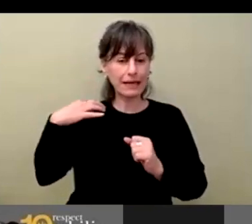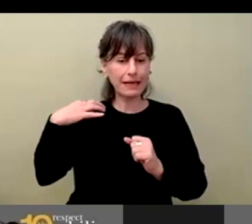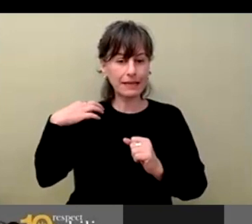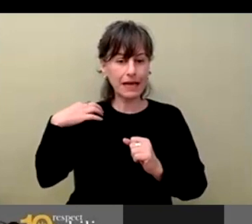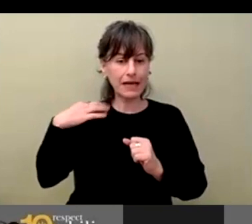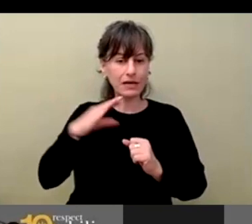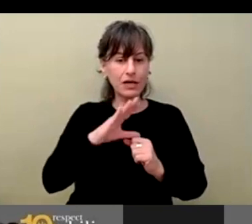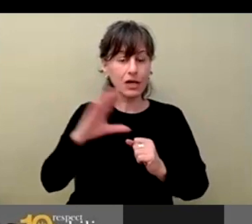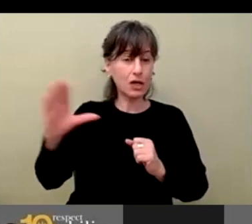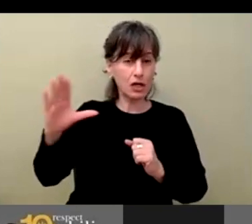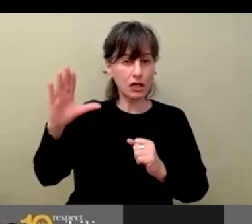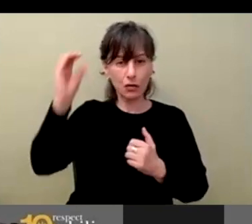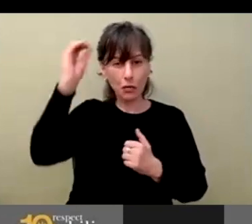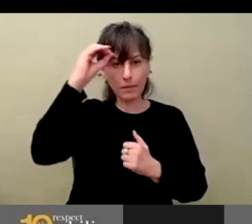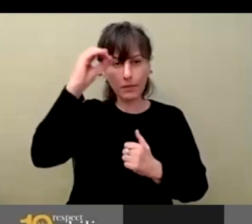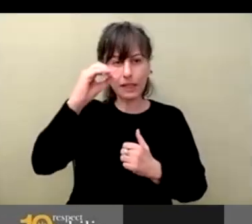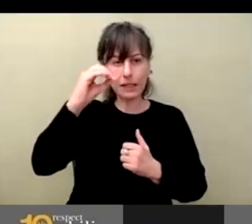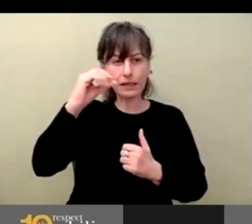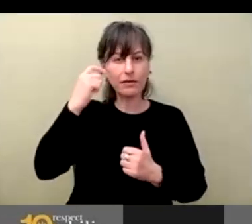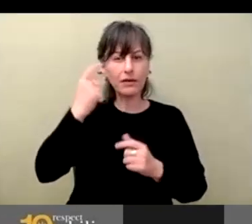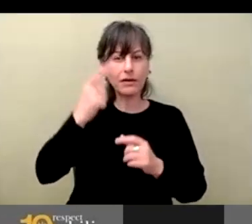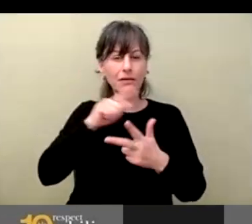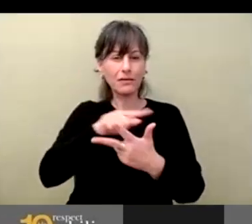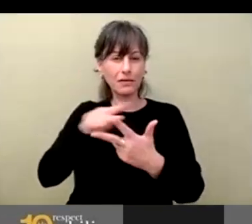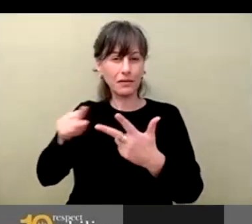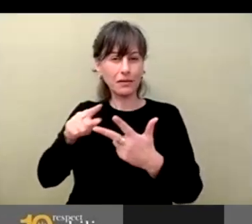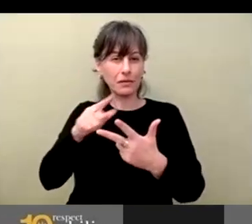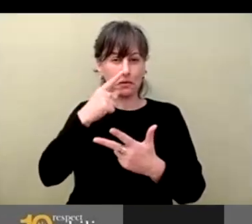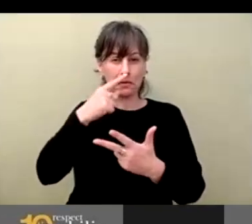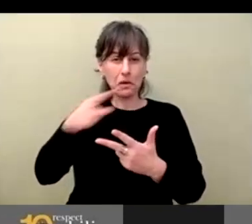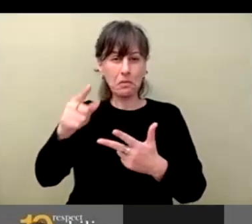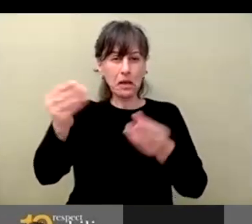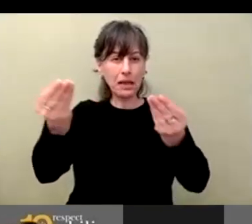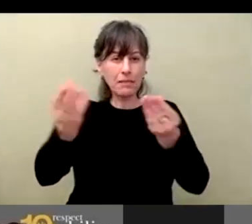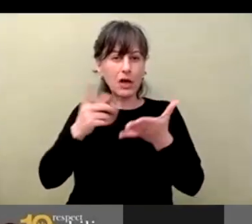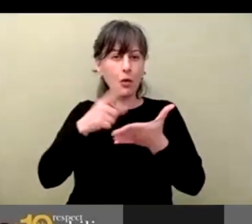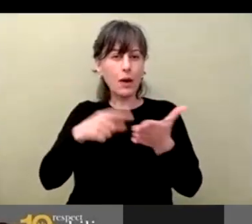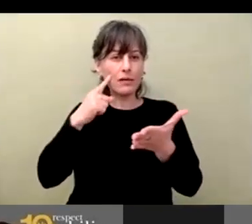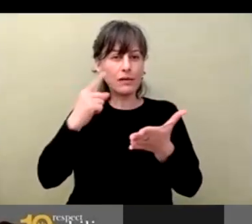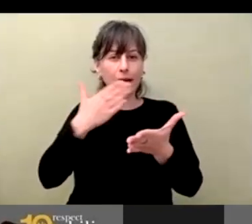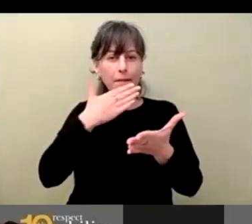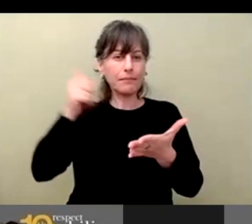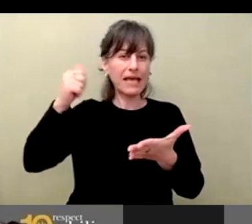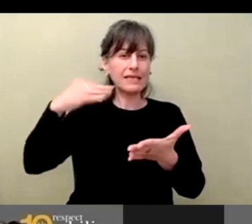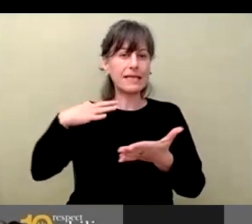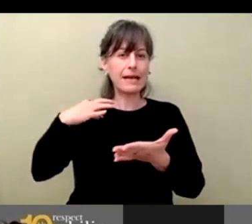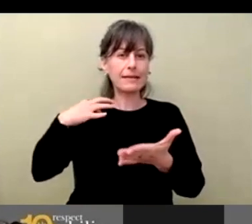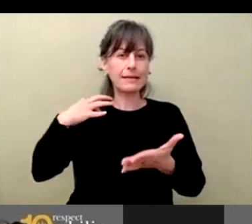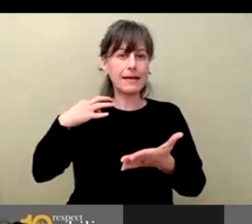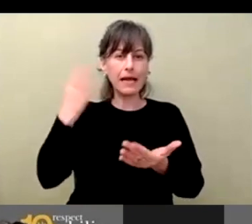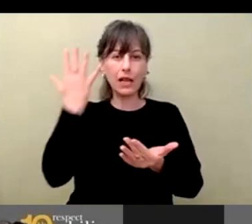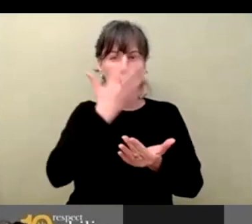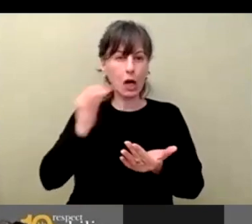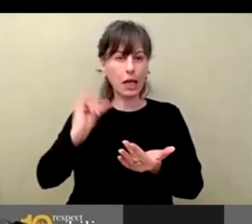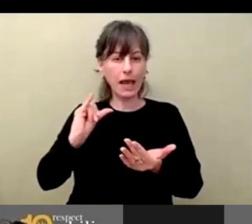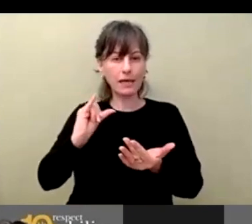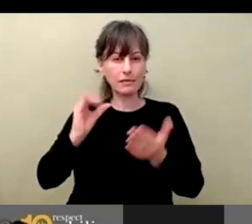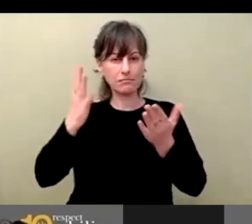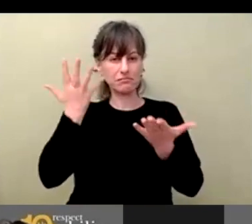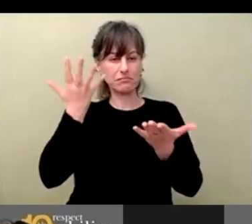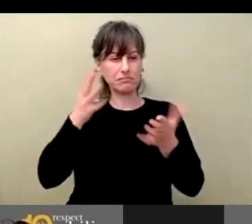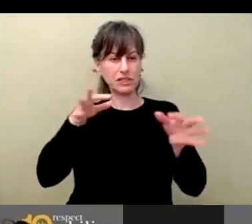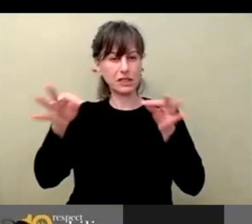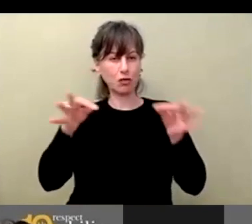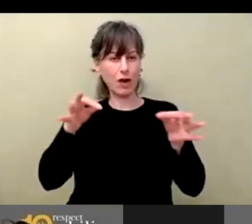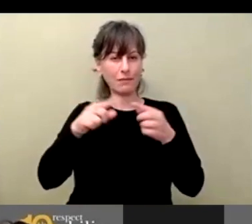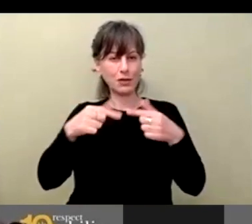to hear from each of you. What do you think the best fellowship candidate is? What does that person look like? Describe them to